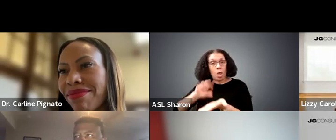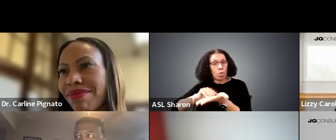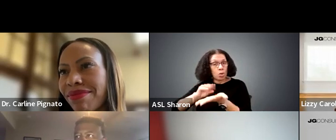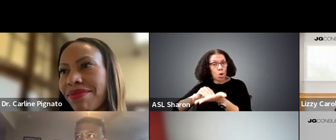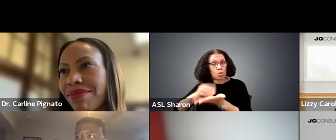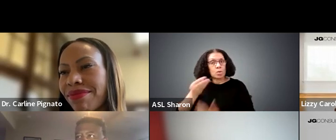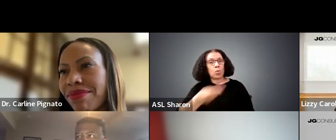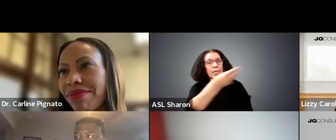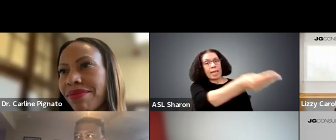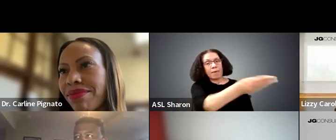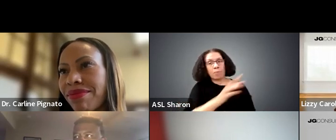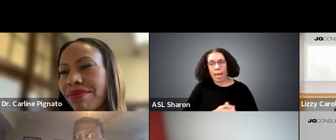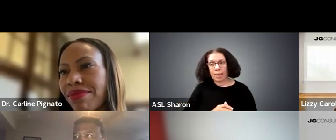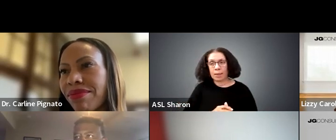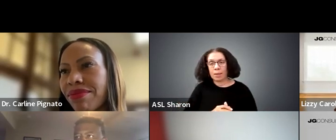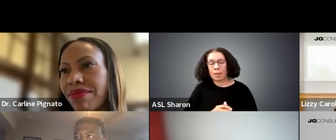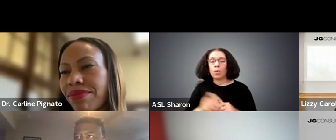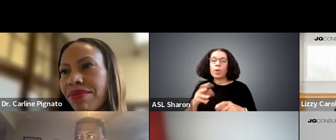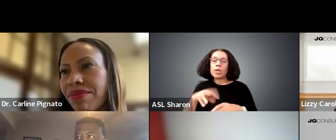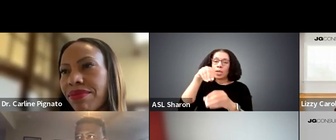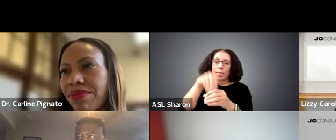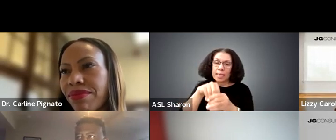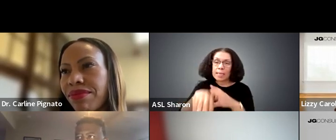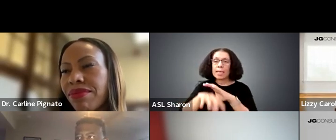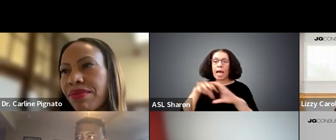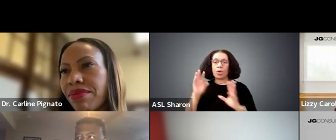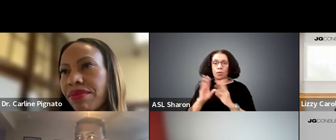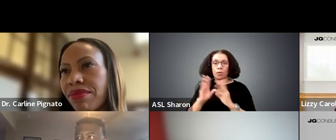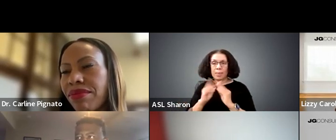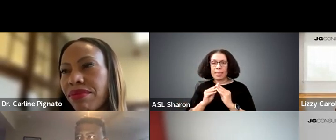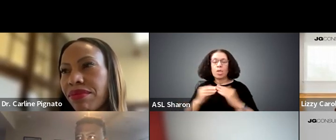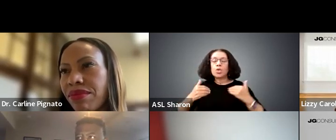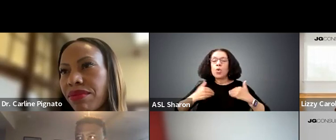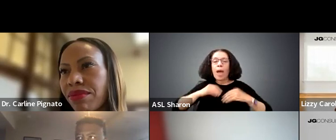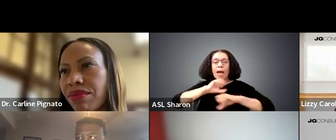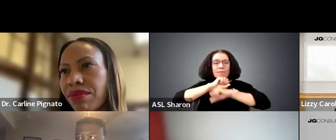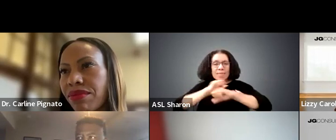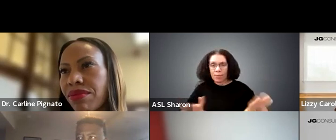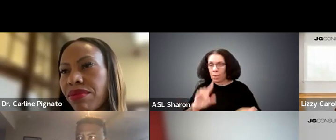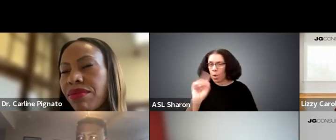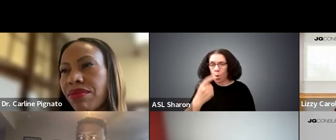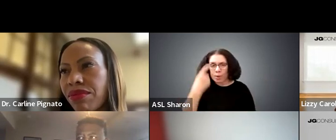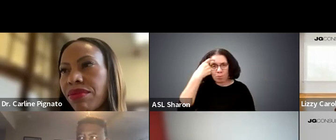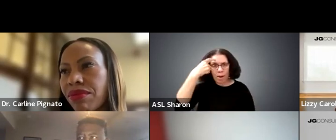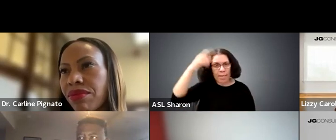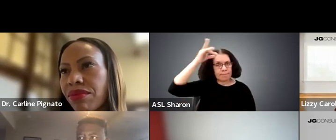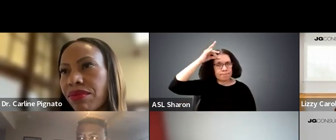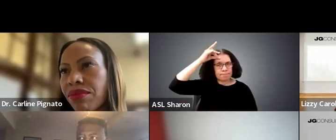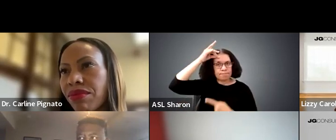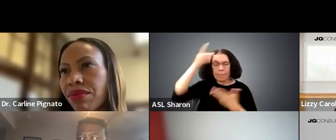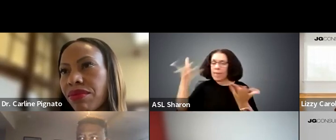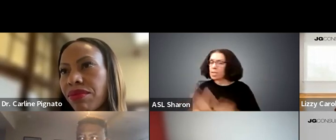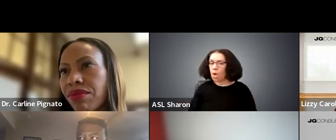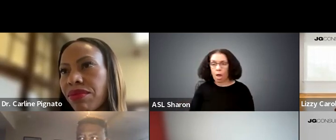So when you come and go from a meeting, you're literally taking away nothing except what's on your brain. It is one way